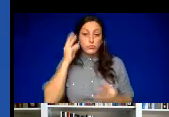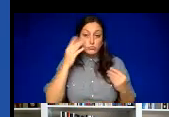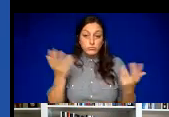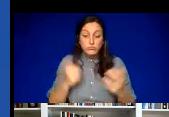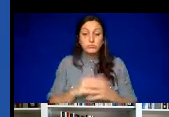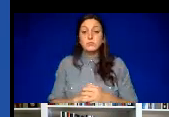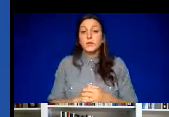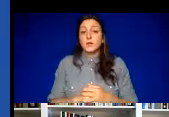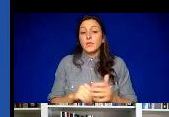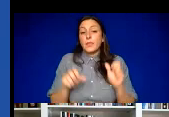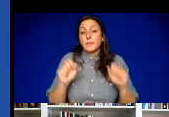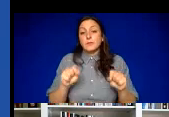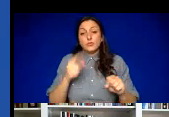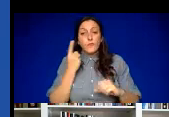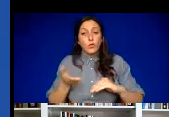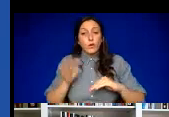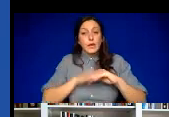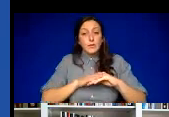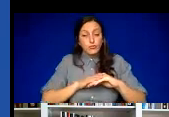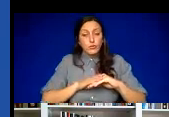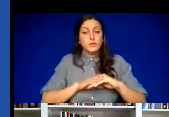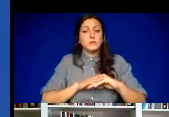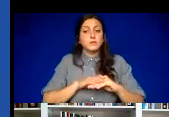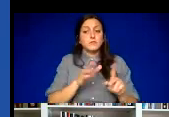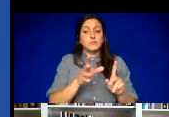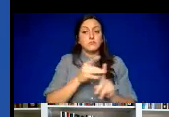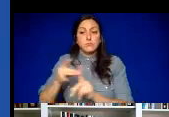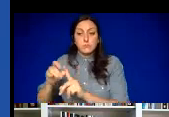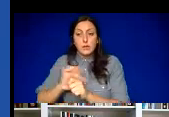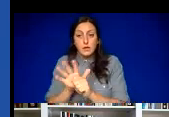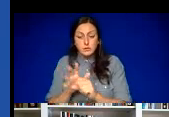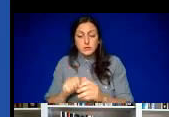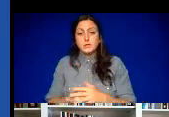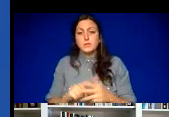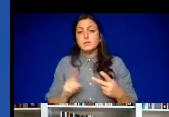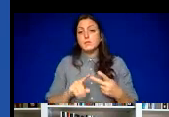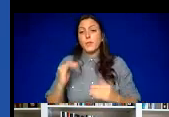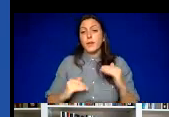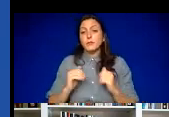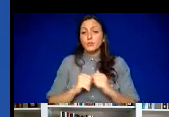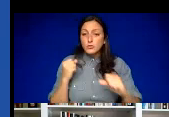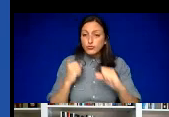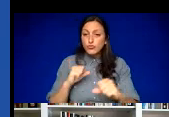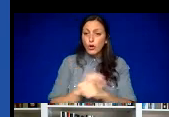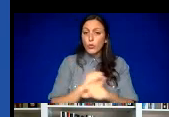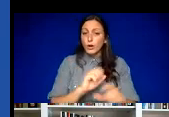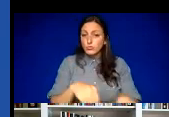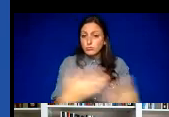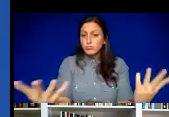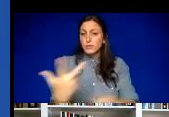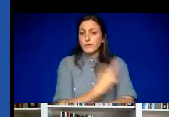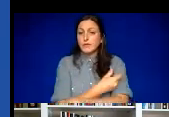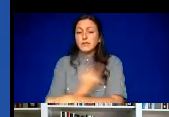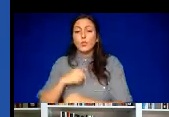for increased cases, balanced by the strong work to get everybody vaccinated. We expect